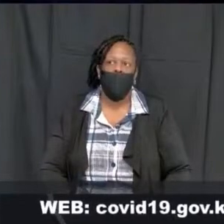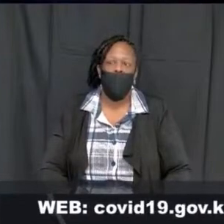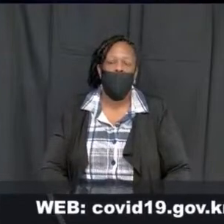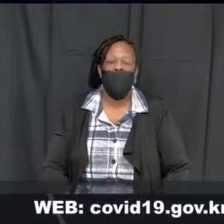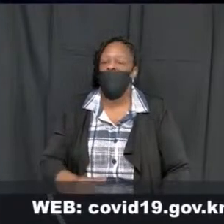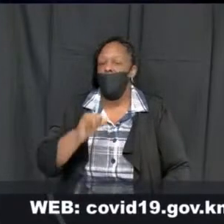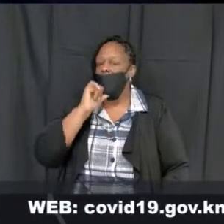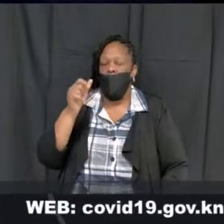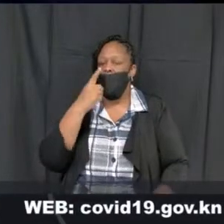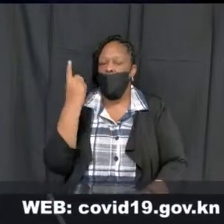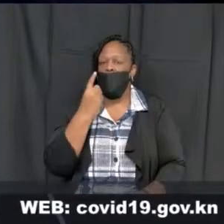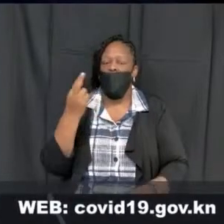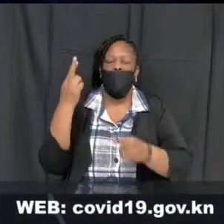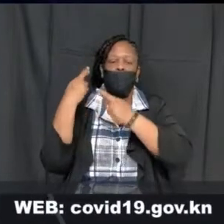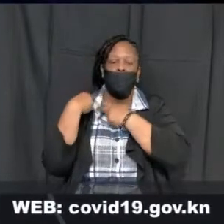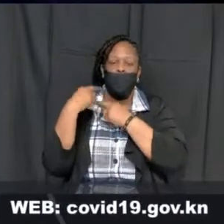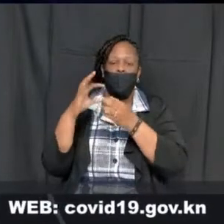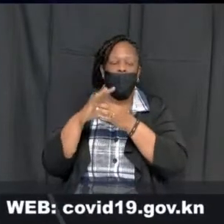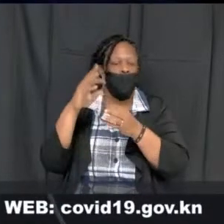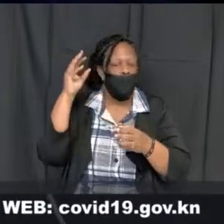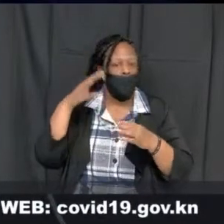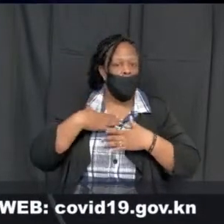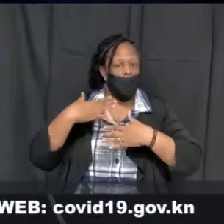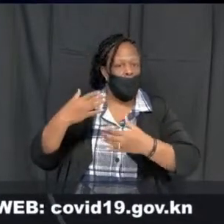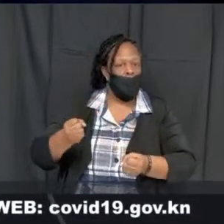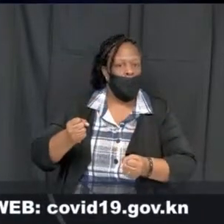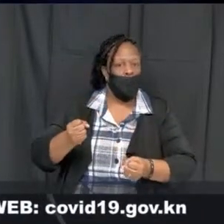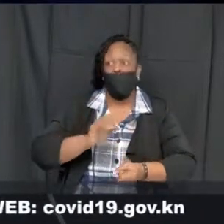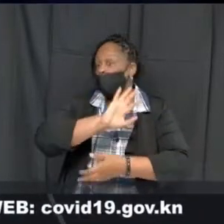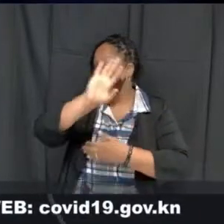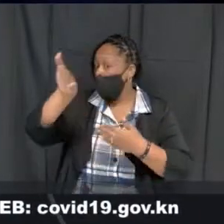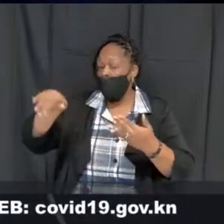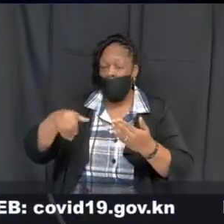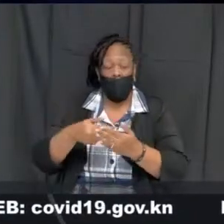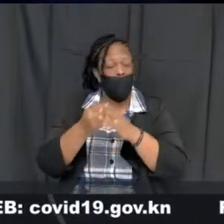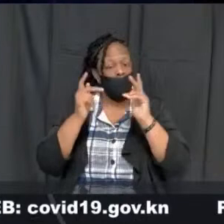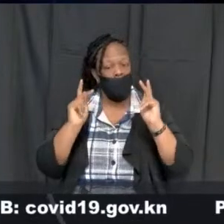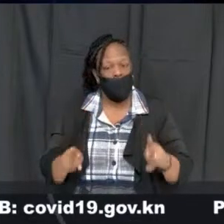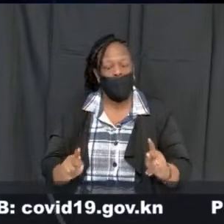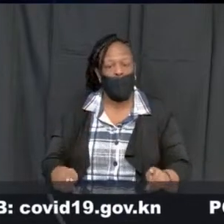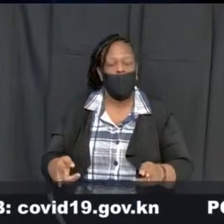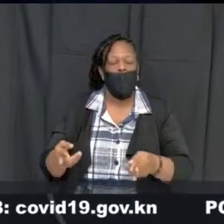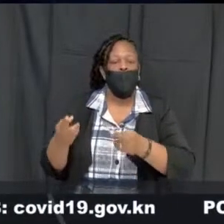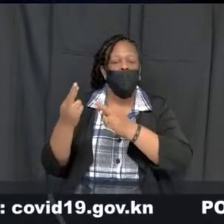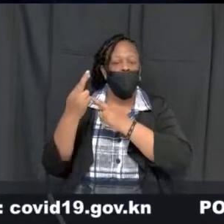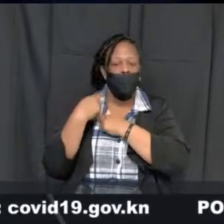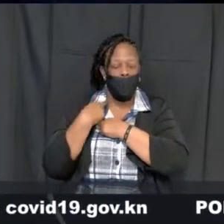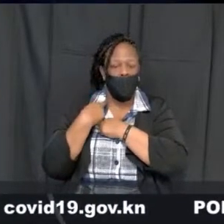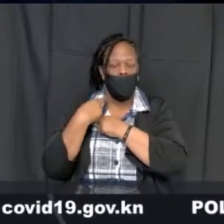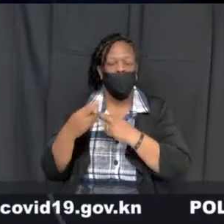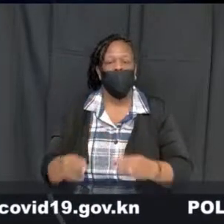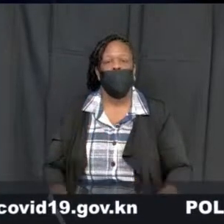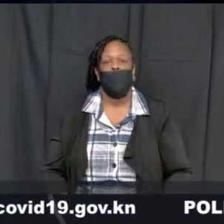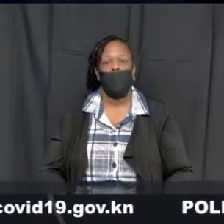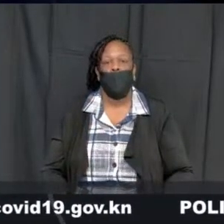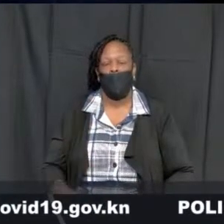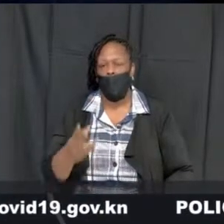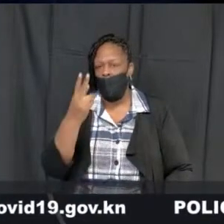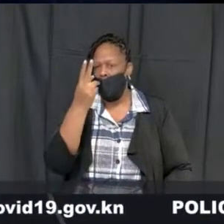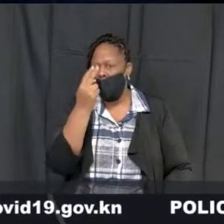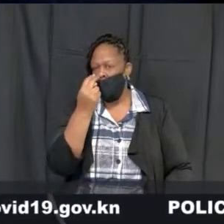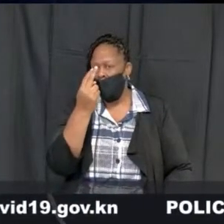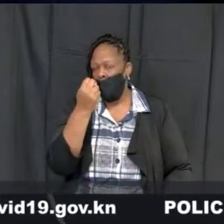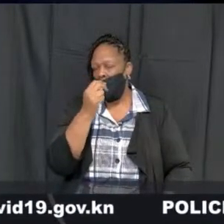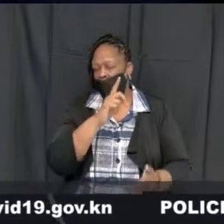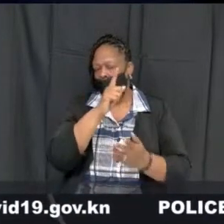Health alone. It is the responsibility of all of us. For the last 12 months, we have been guided by strict